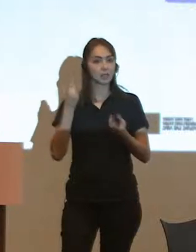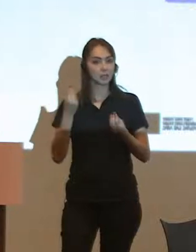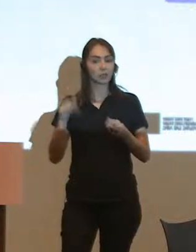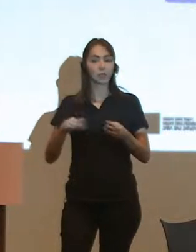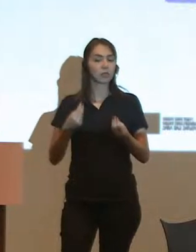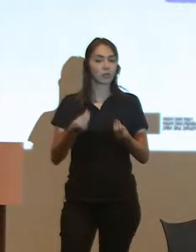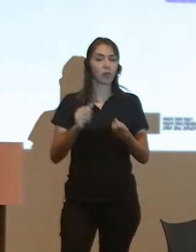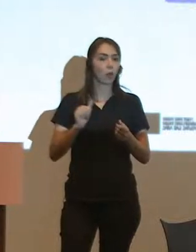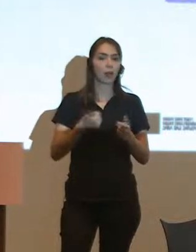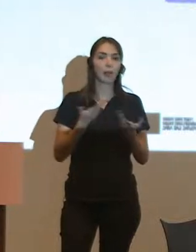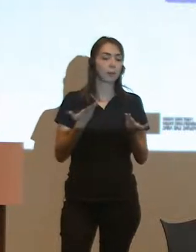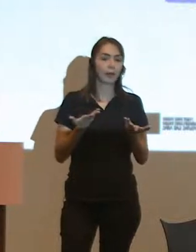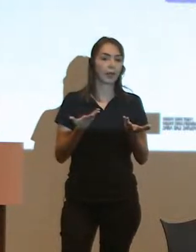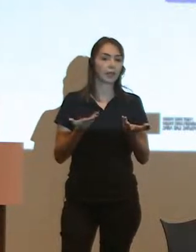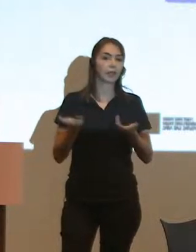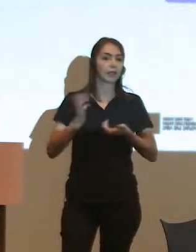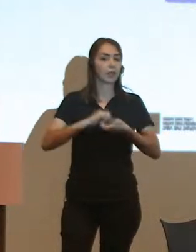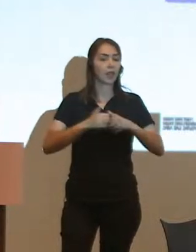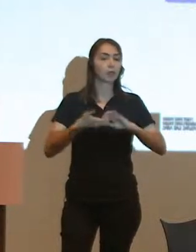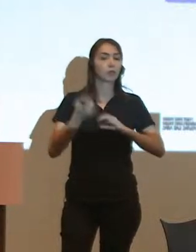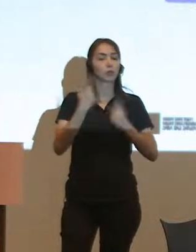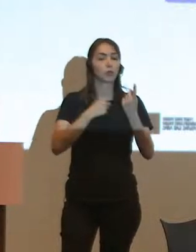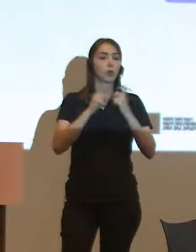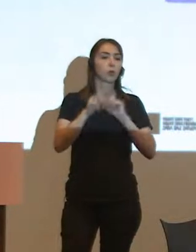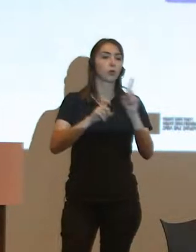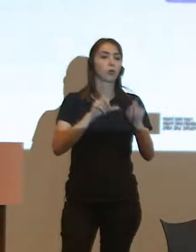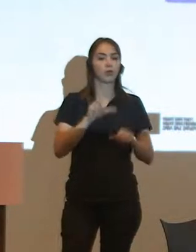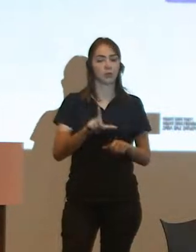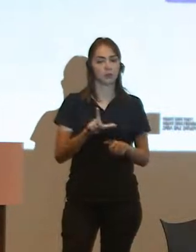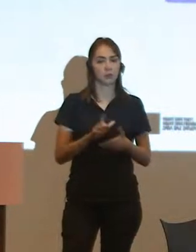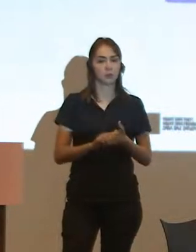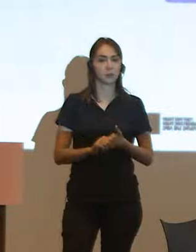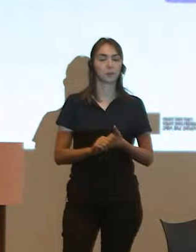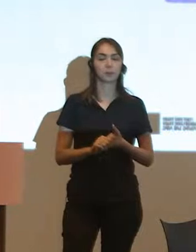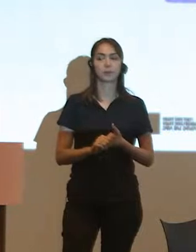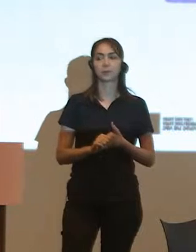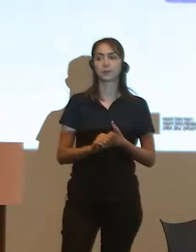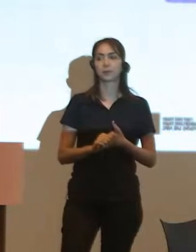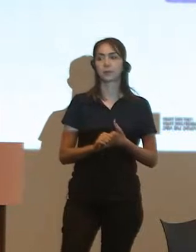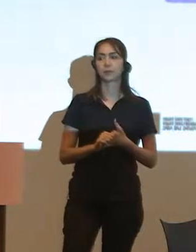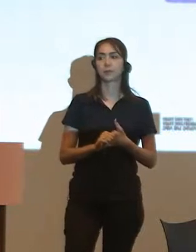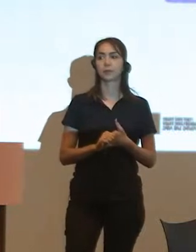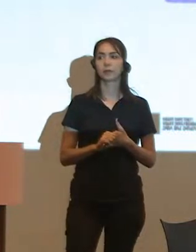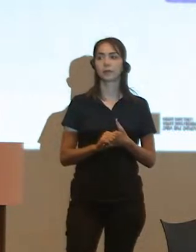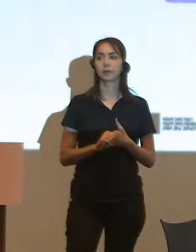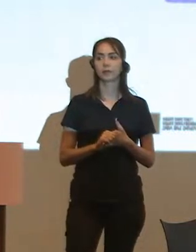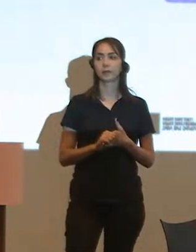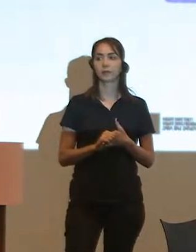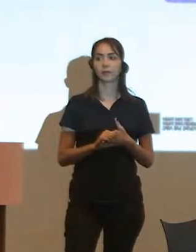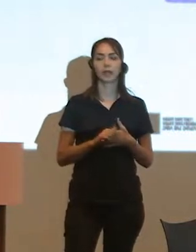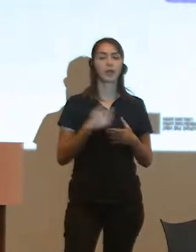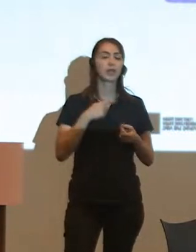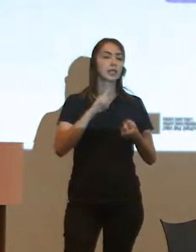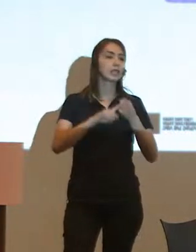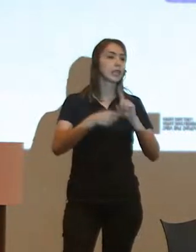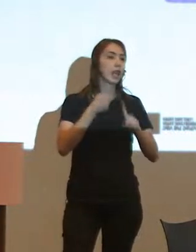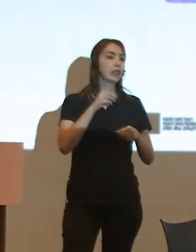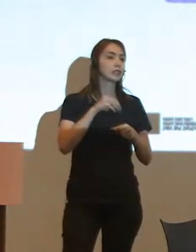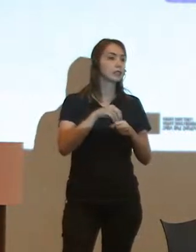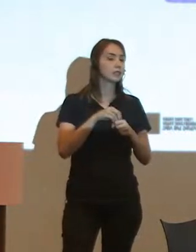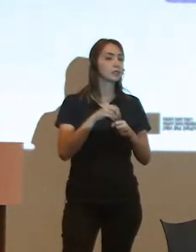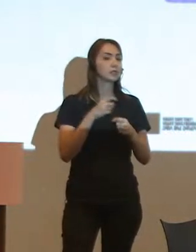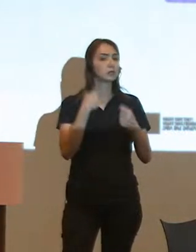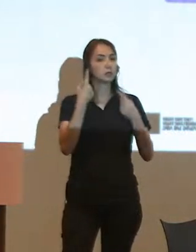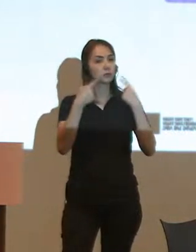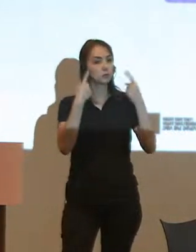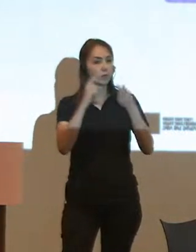we change the way we deal with politics in in the sense that uh of course the